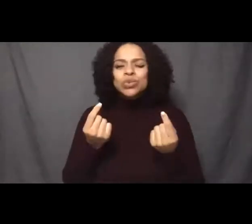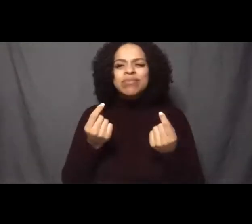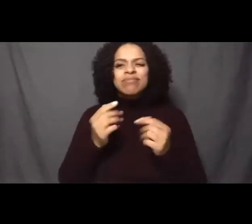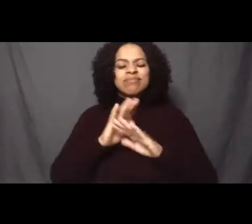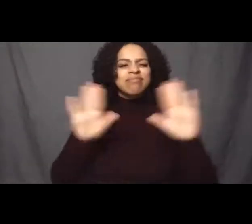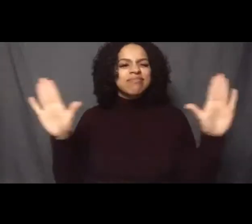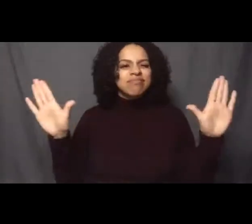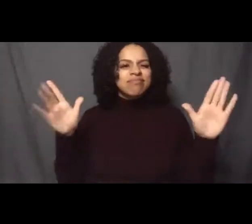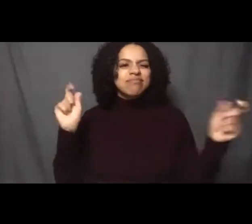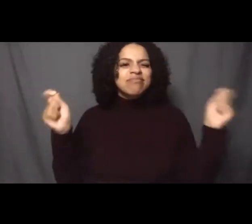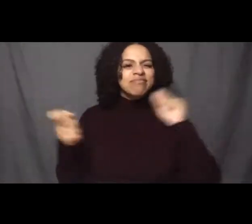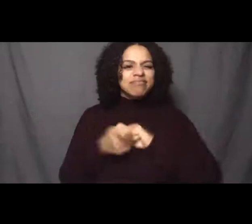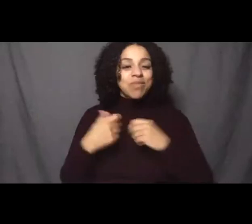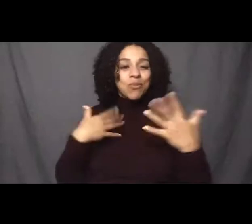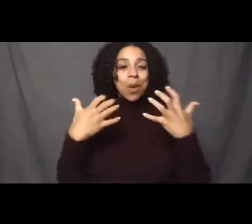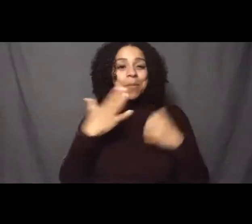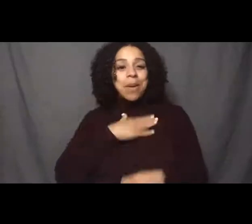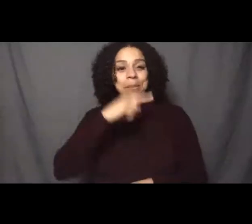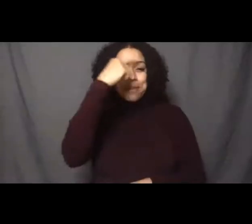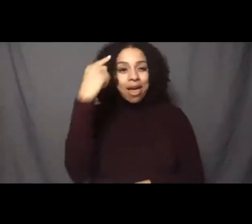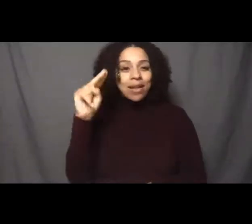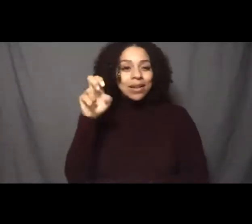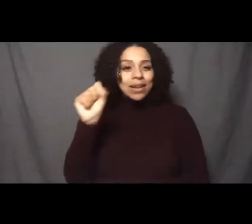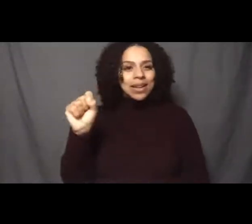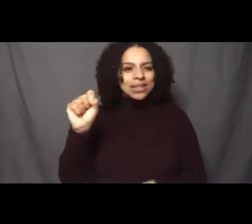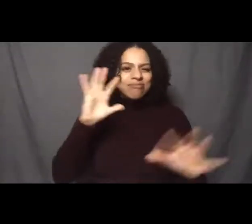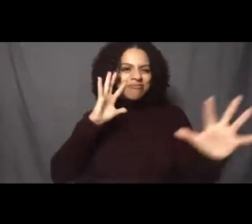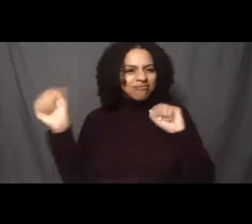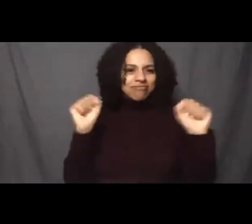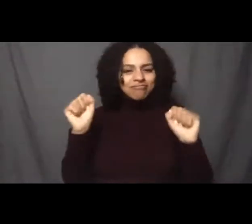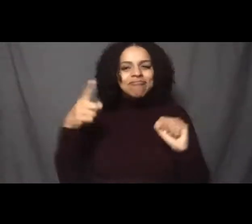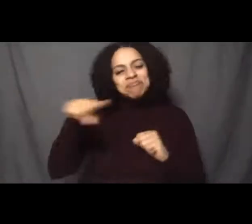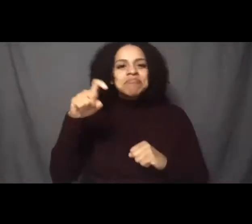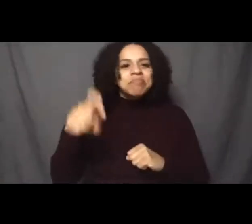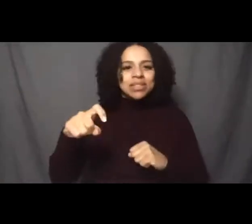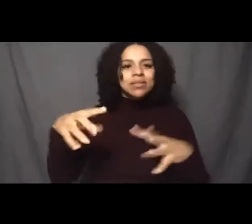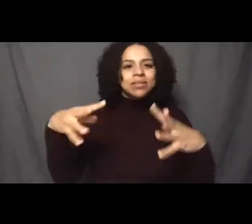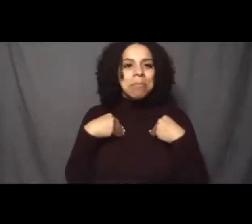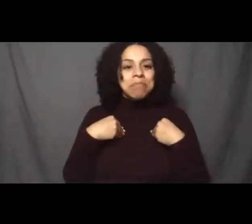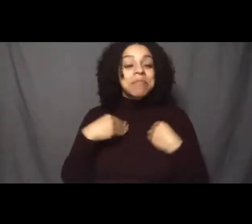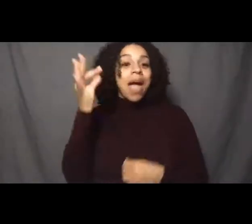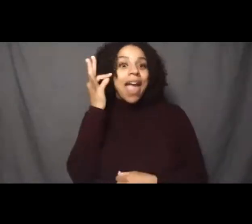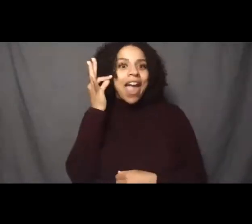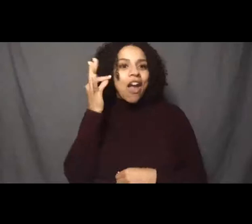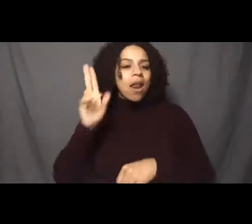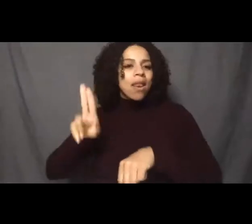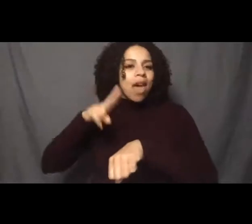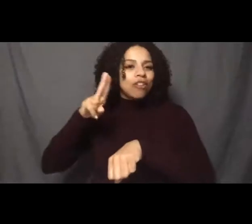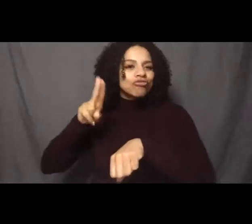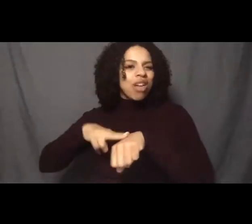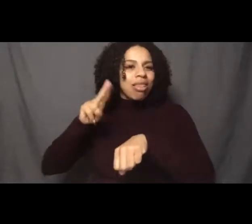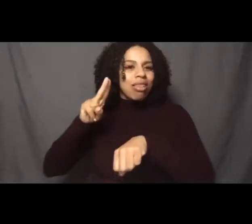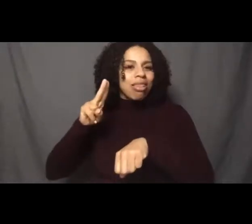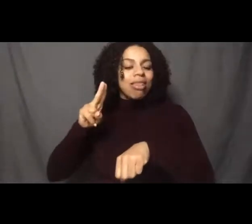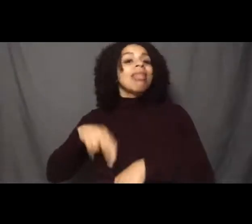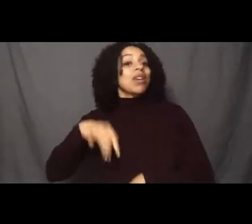have to accept it. I wore my hair big and natural. And on Cultural Acceptance Day, I showed up in a huge Ankara dress and I even